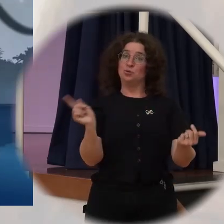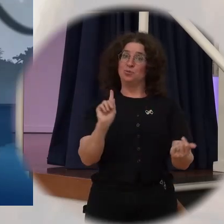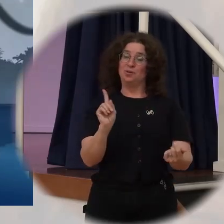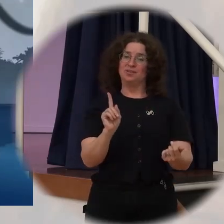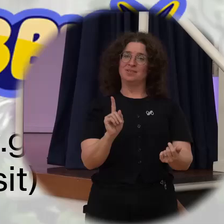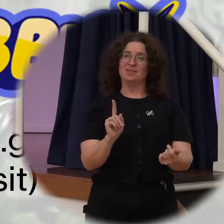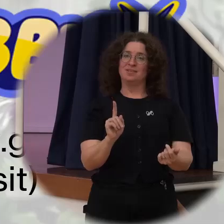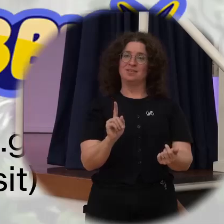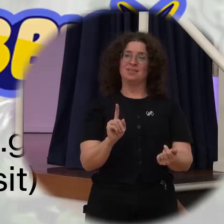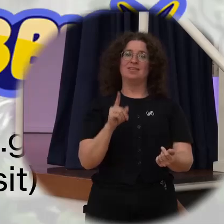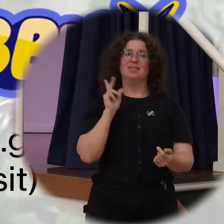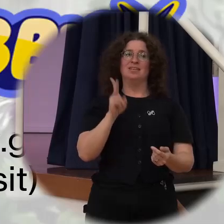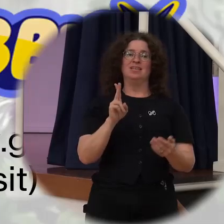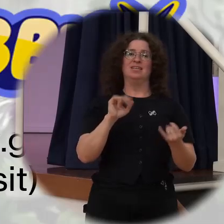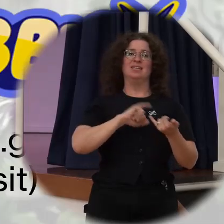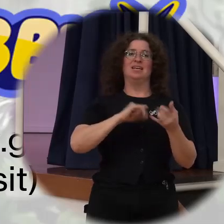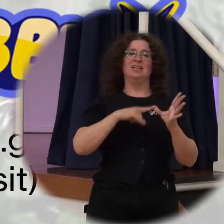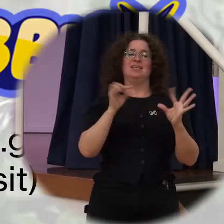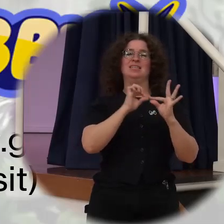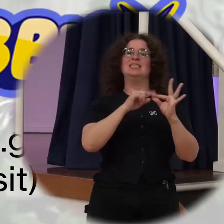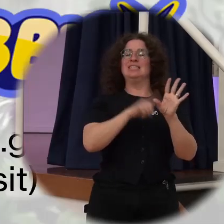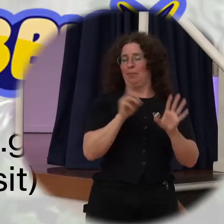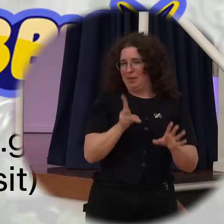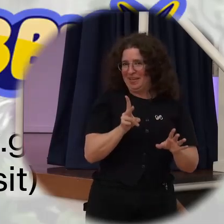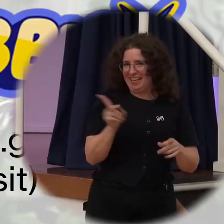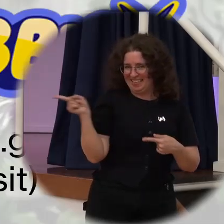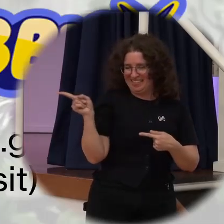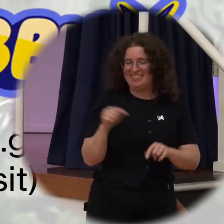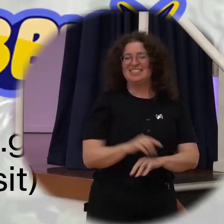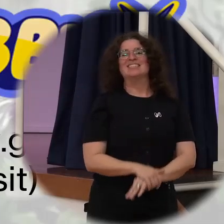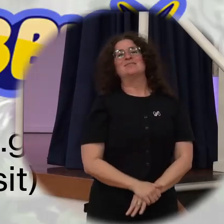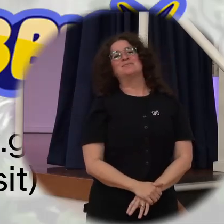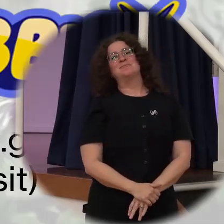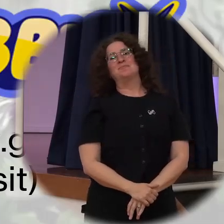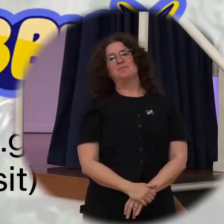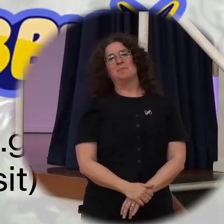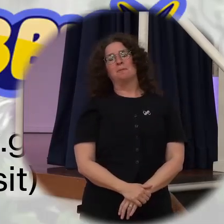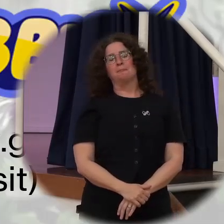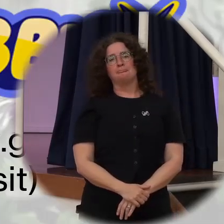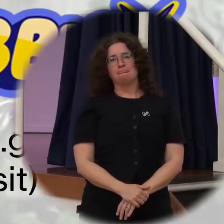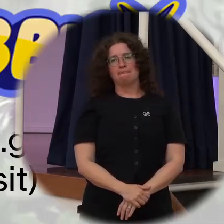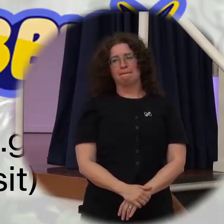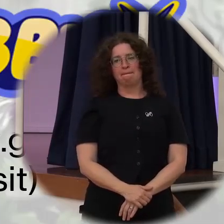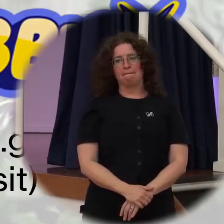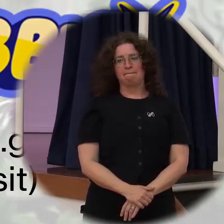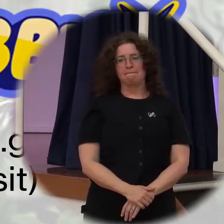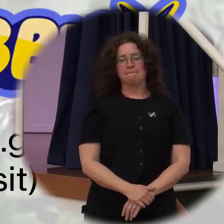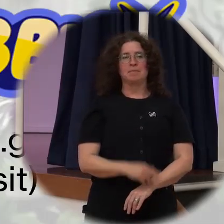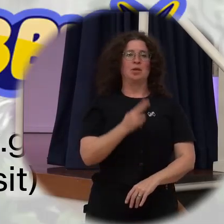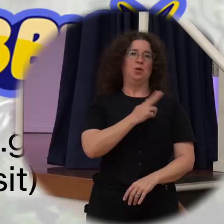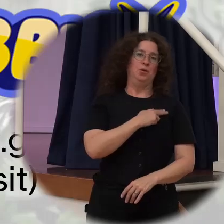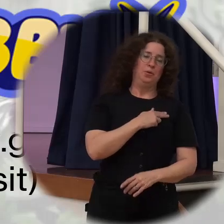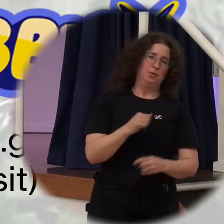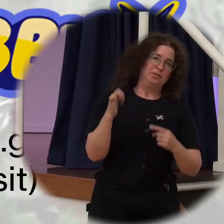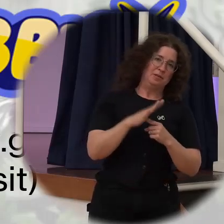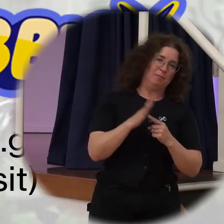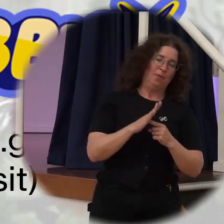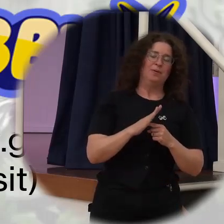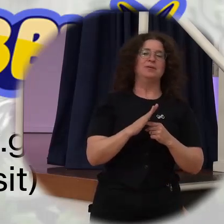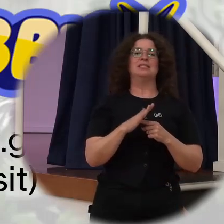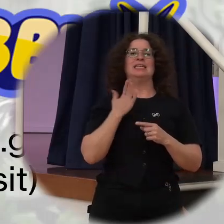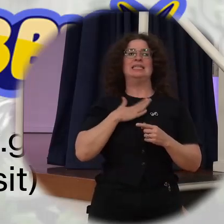is of course Sabby again. You thought you'd not hear the end of it. Yeah. Community is important. We need to be in a place where we can not